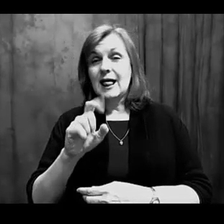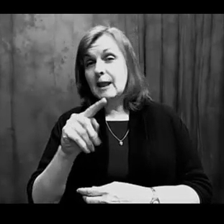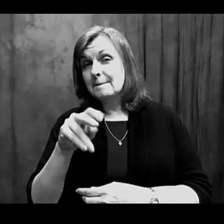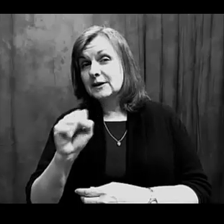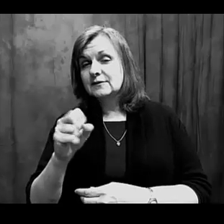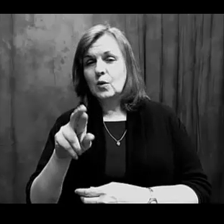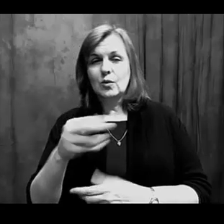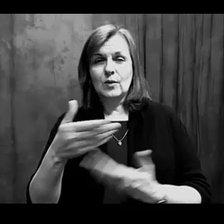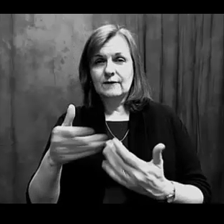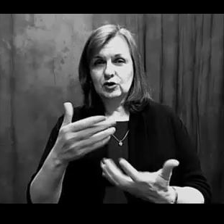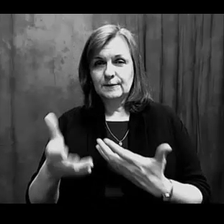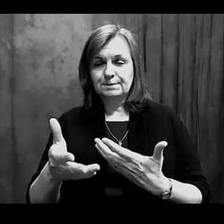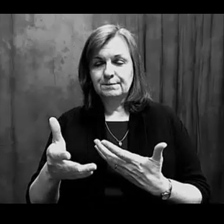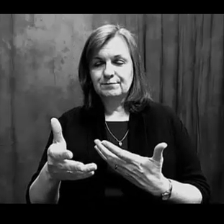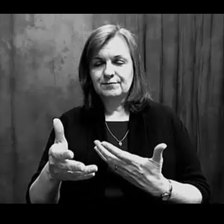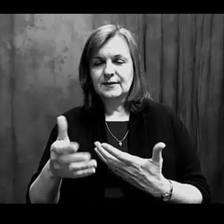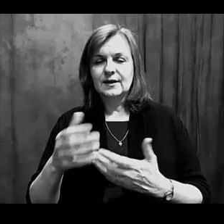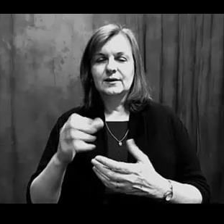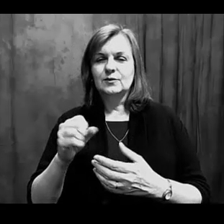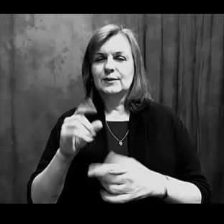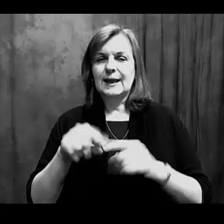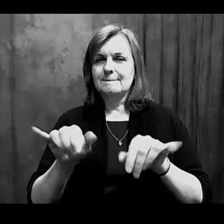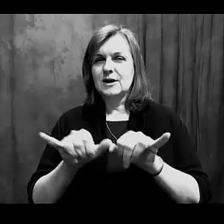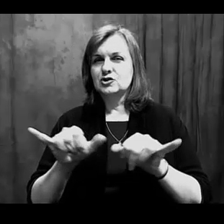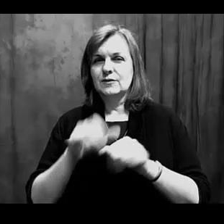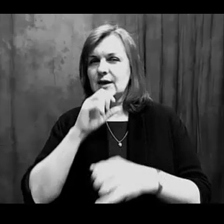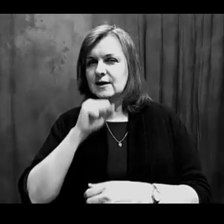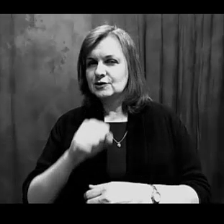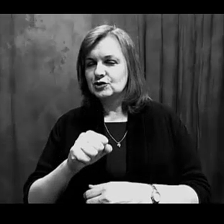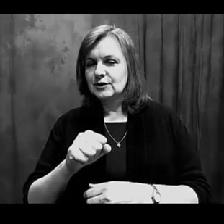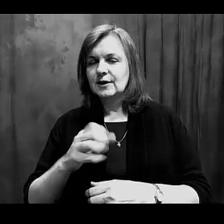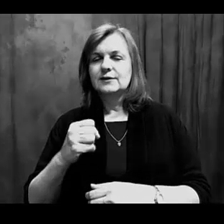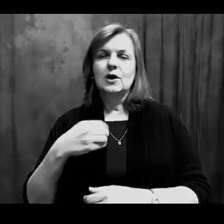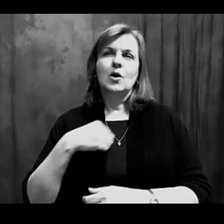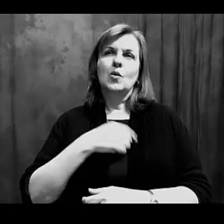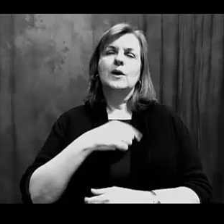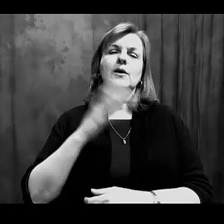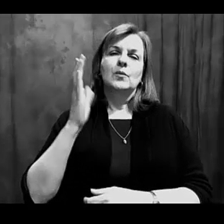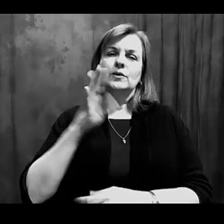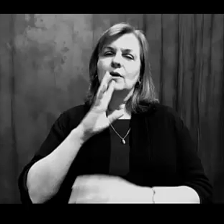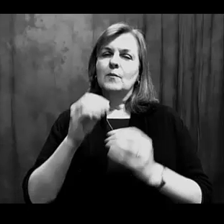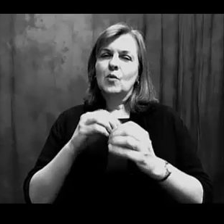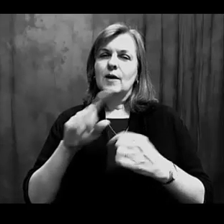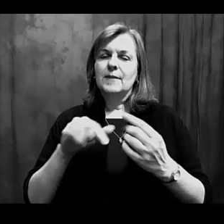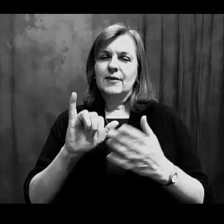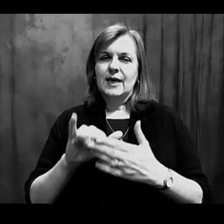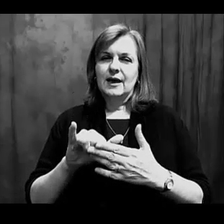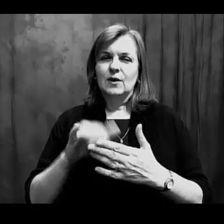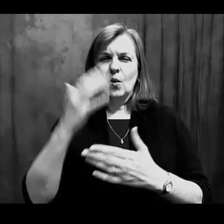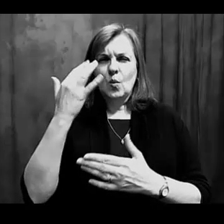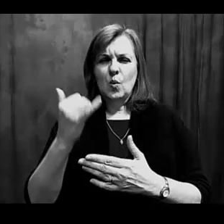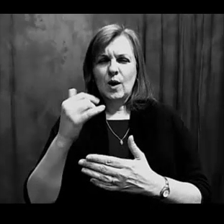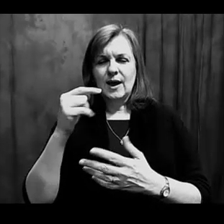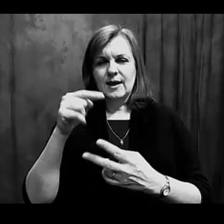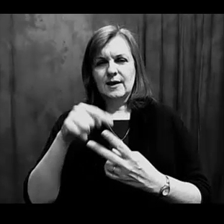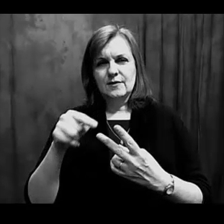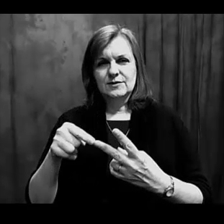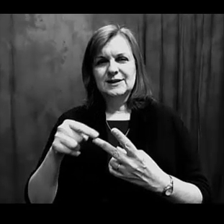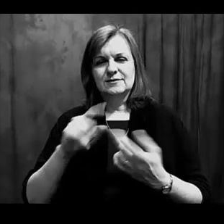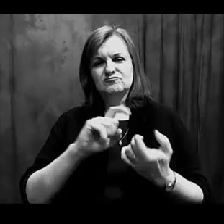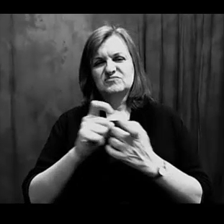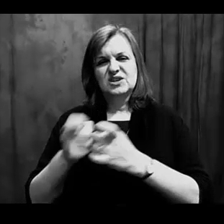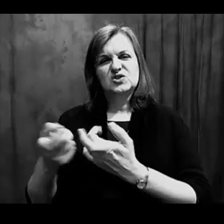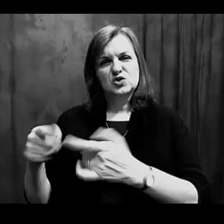with them, and so on. So we'll get into this more a little bit later on and have you think more about why